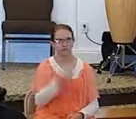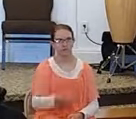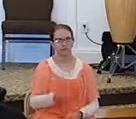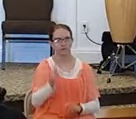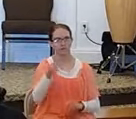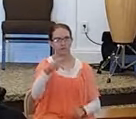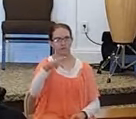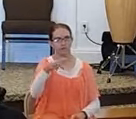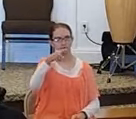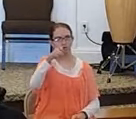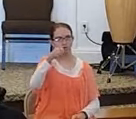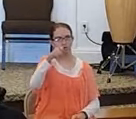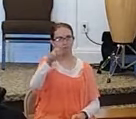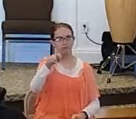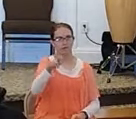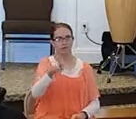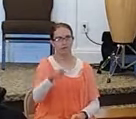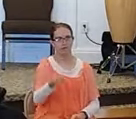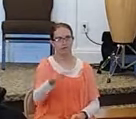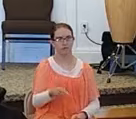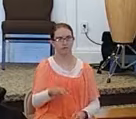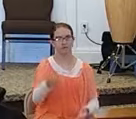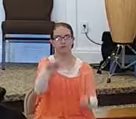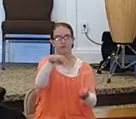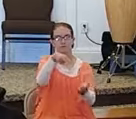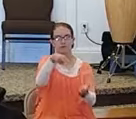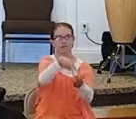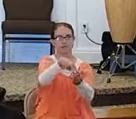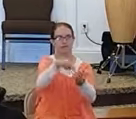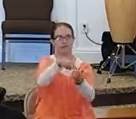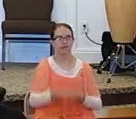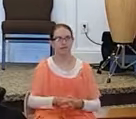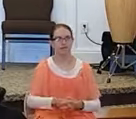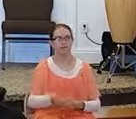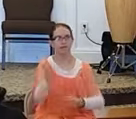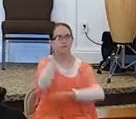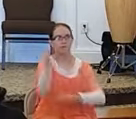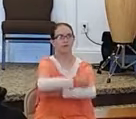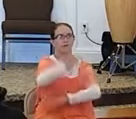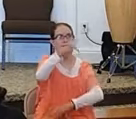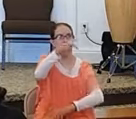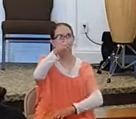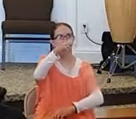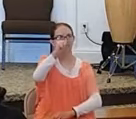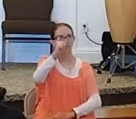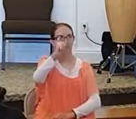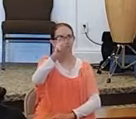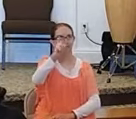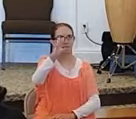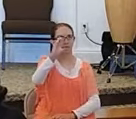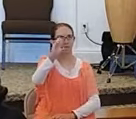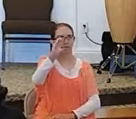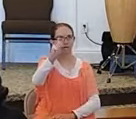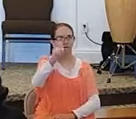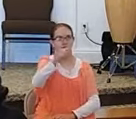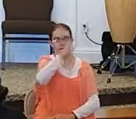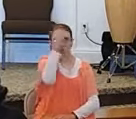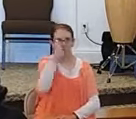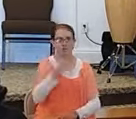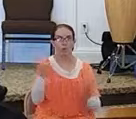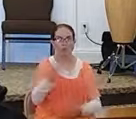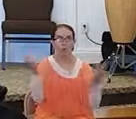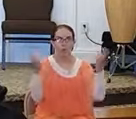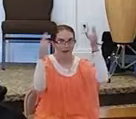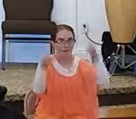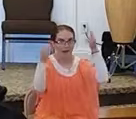Peter in particular, that stood up on the day of Pentecost. When people begin questioning what's going